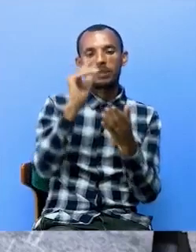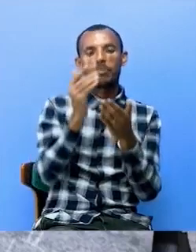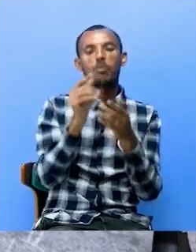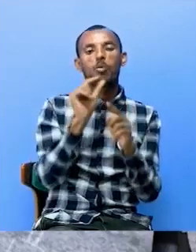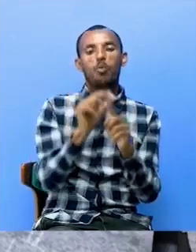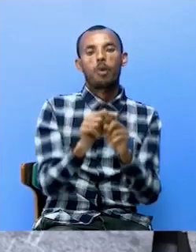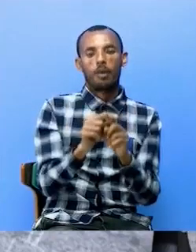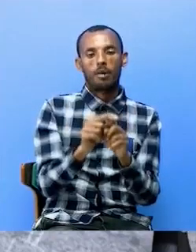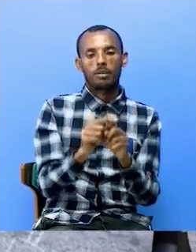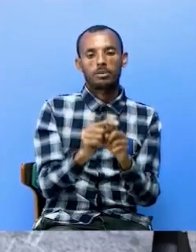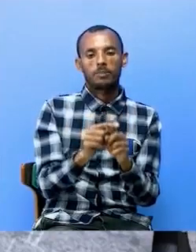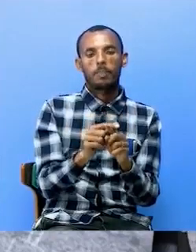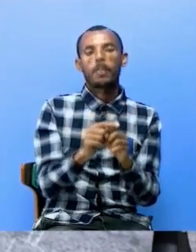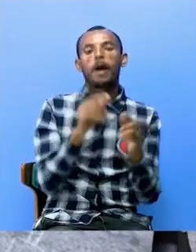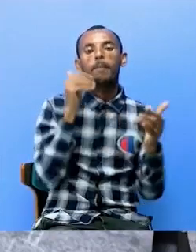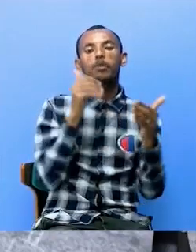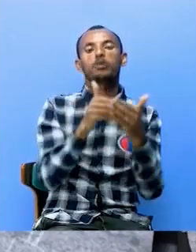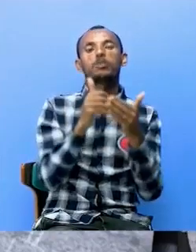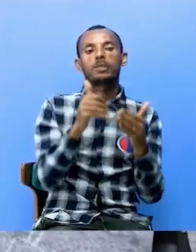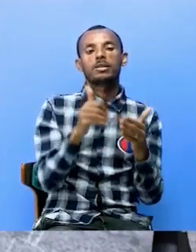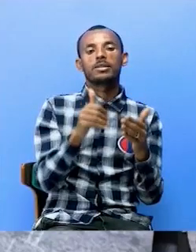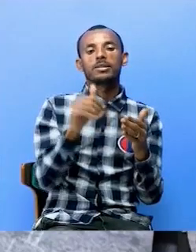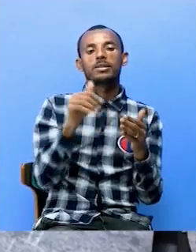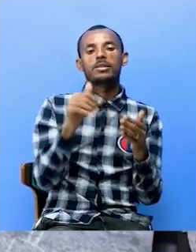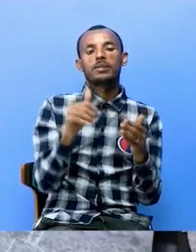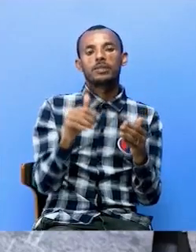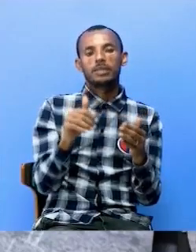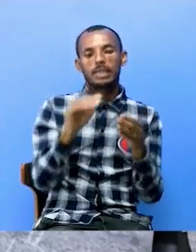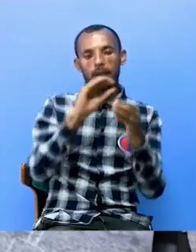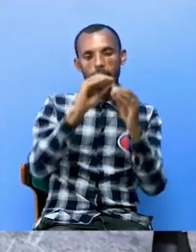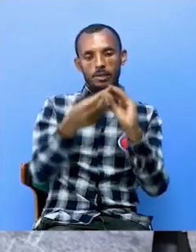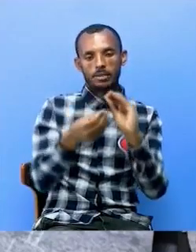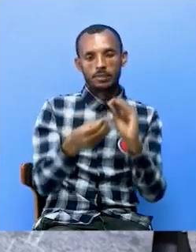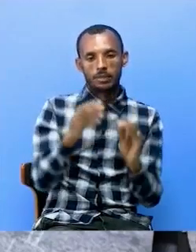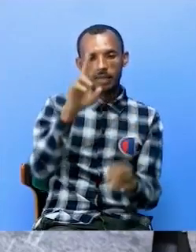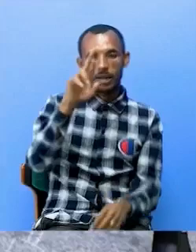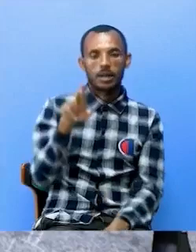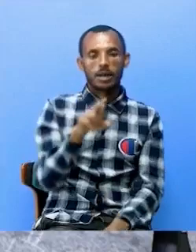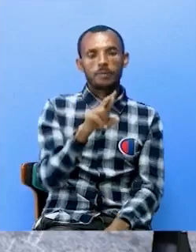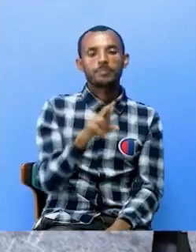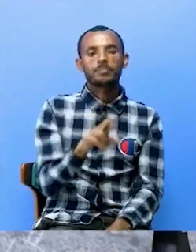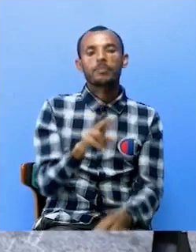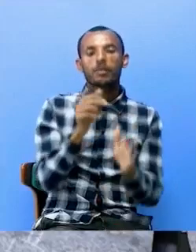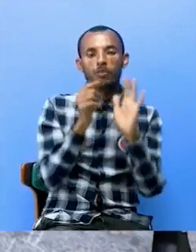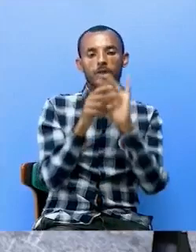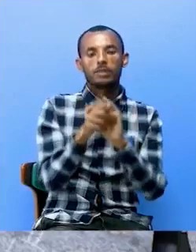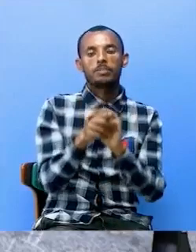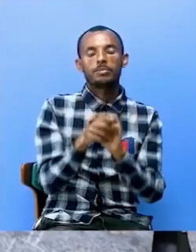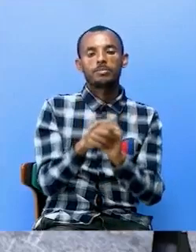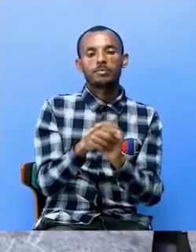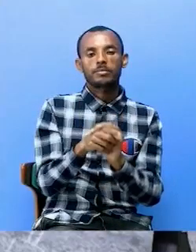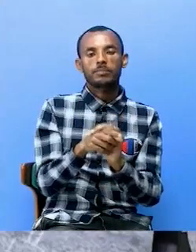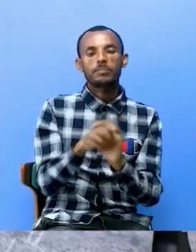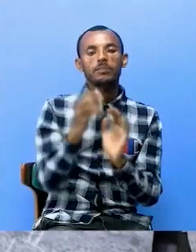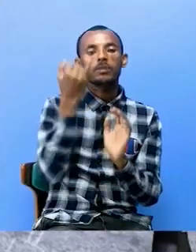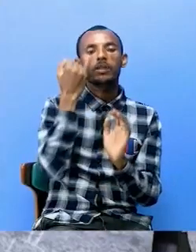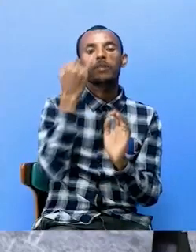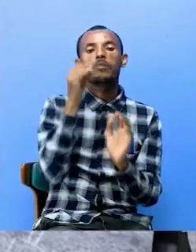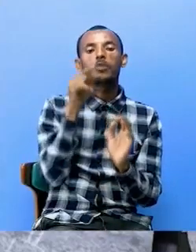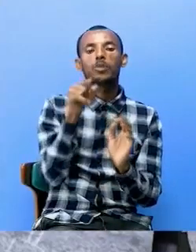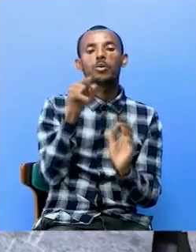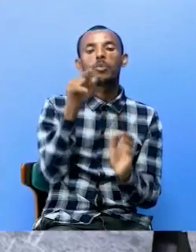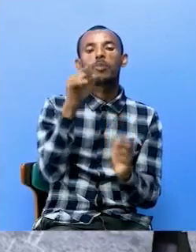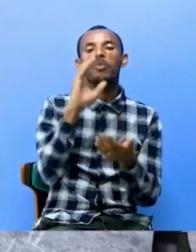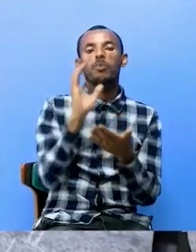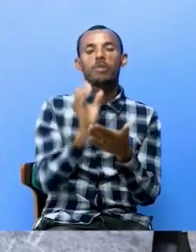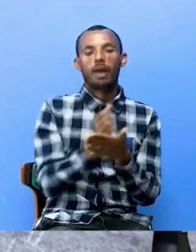one more example on approximating a certain radicals. For example, if you